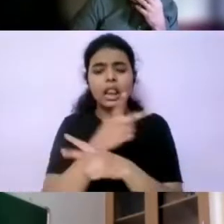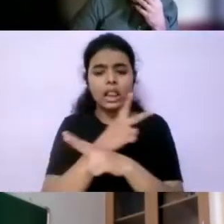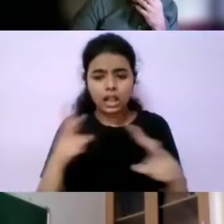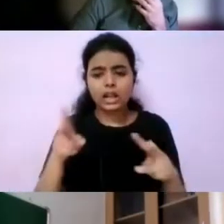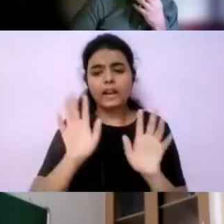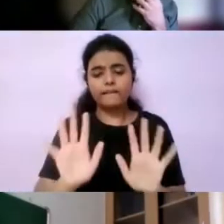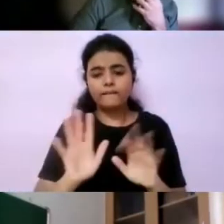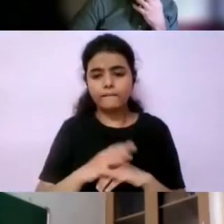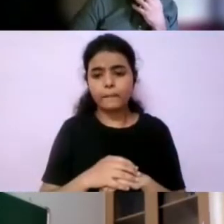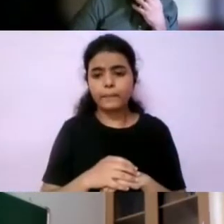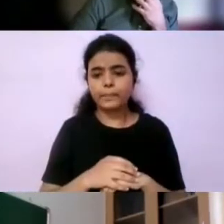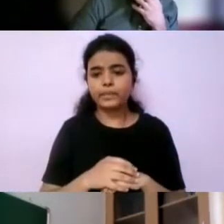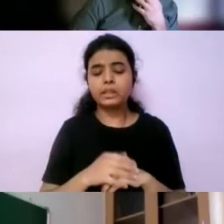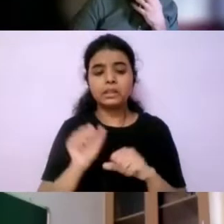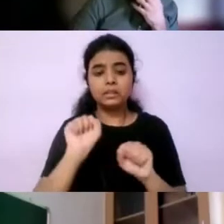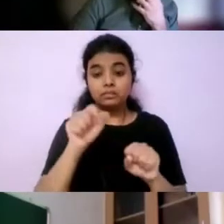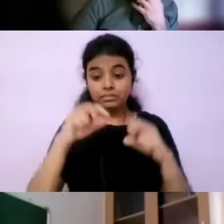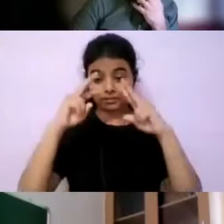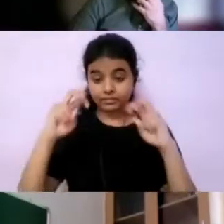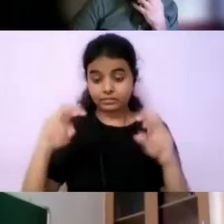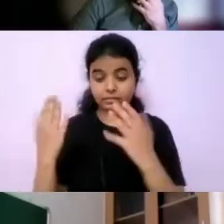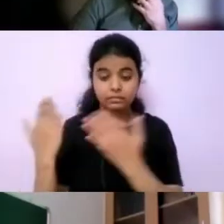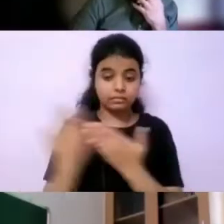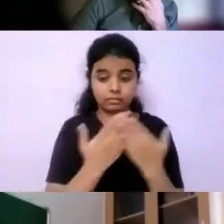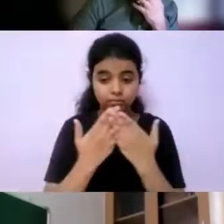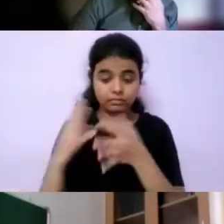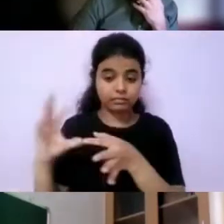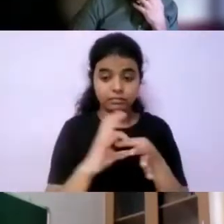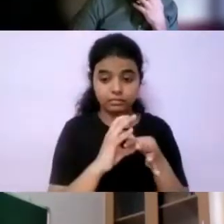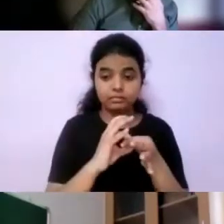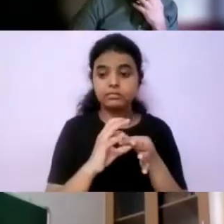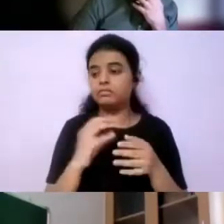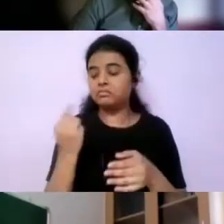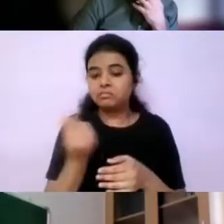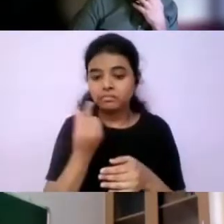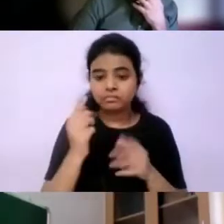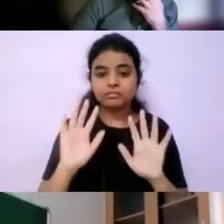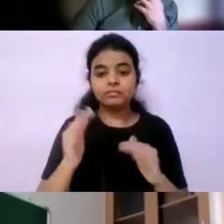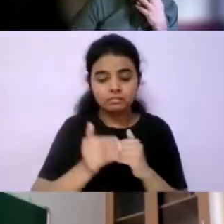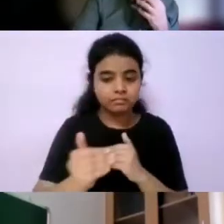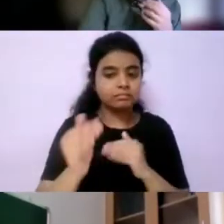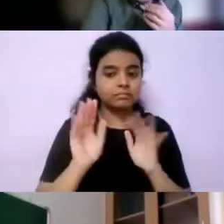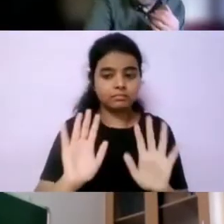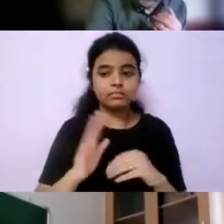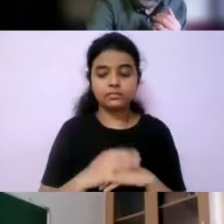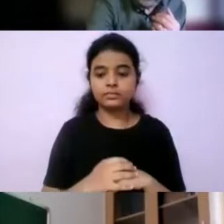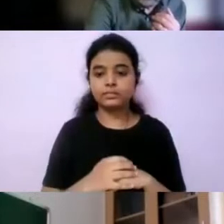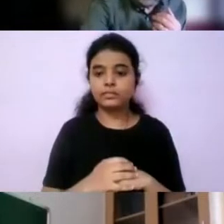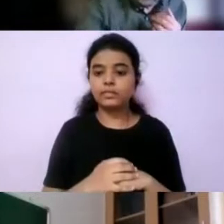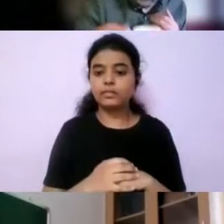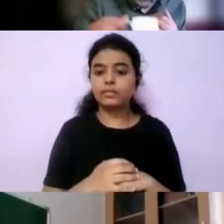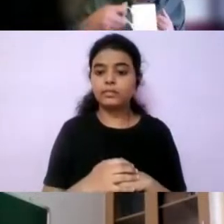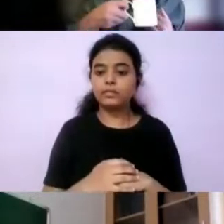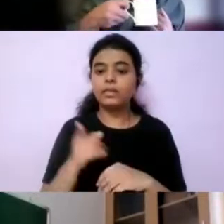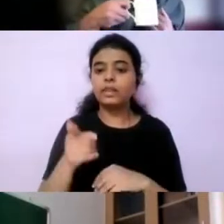the Rutledge Handbook of Disability Studies, which a lot of us use continuously. Professor Watson's